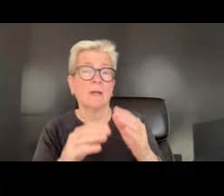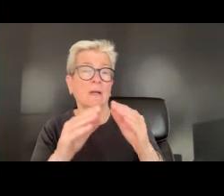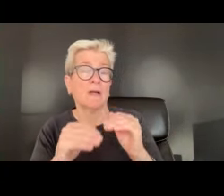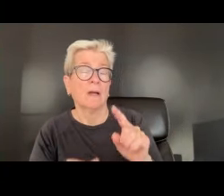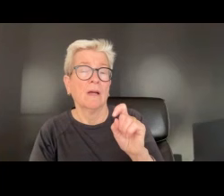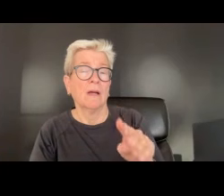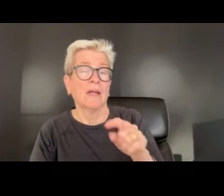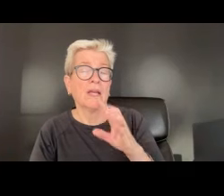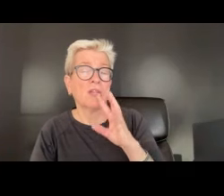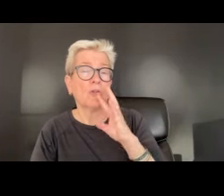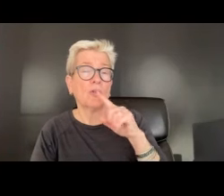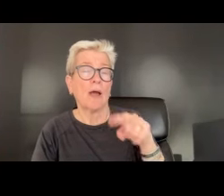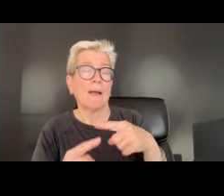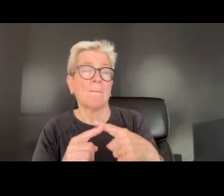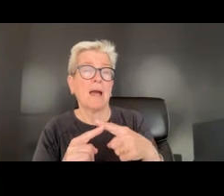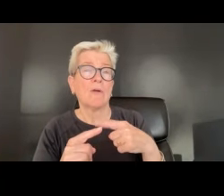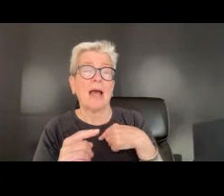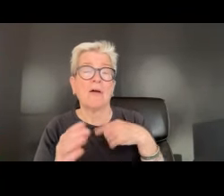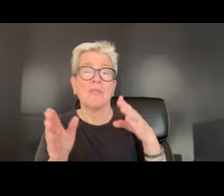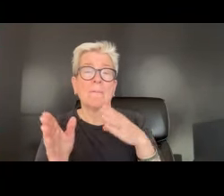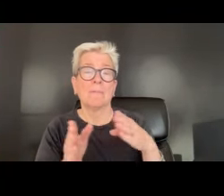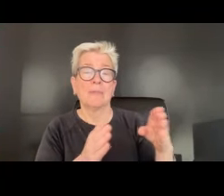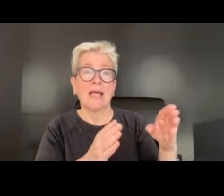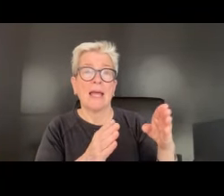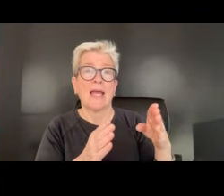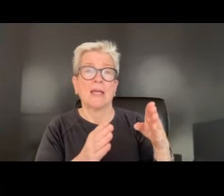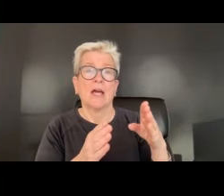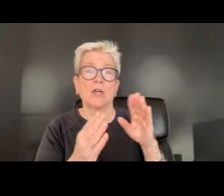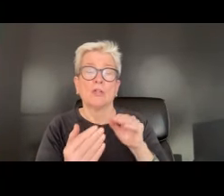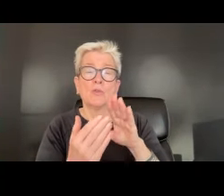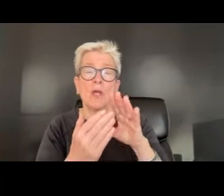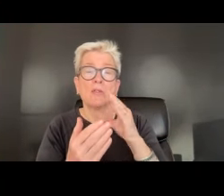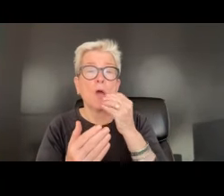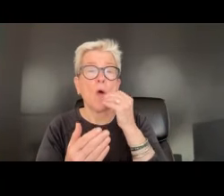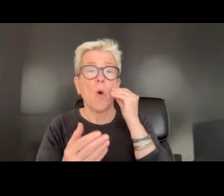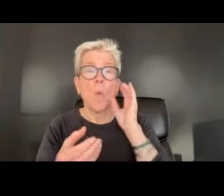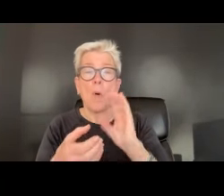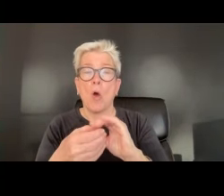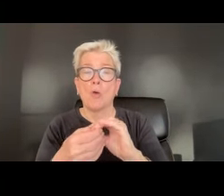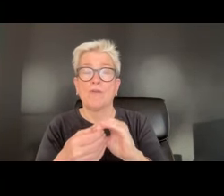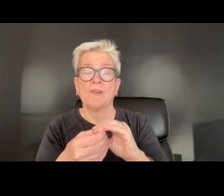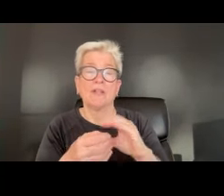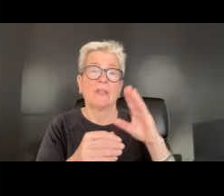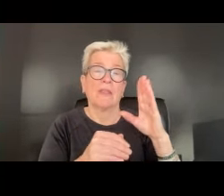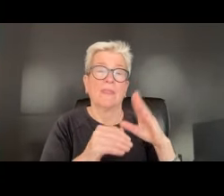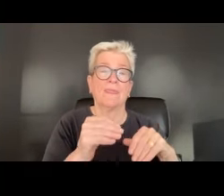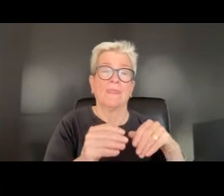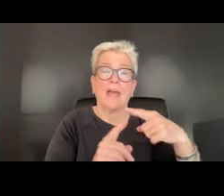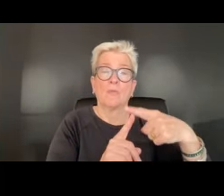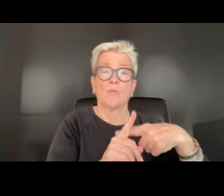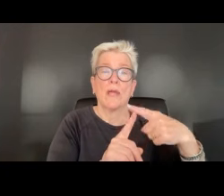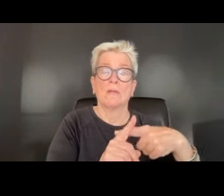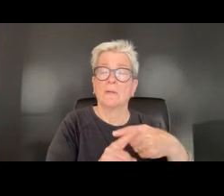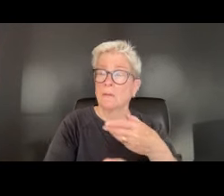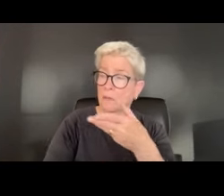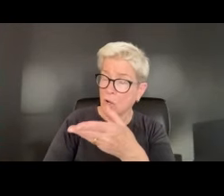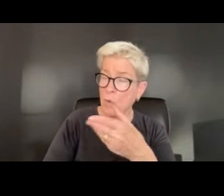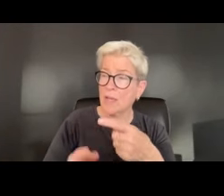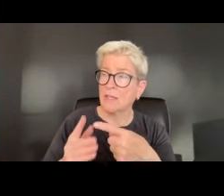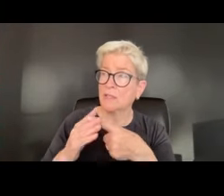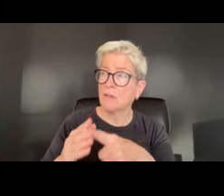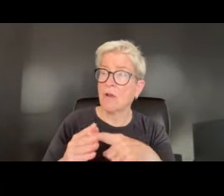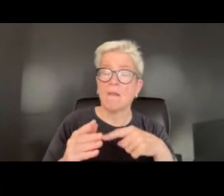plan addresses homeownership versus rental options? Do you want that, Michael? You want me to? Why don't you start, and I'll pile